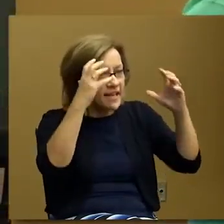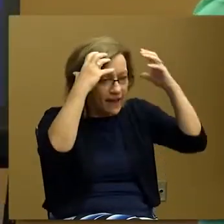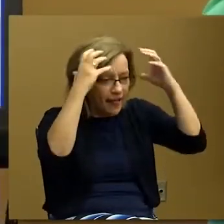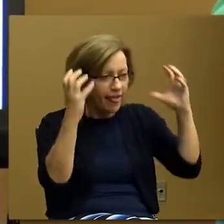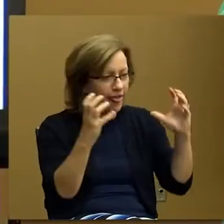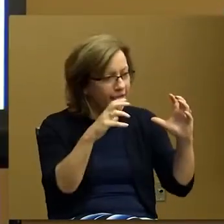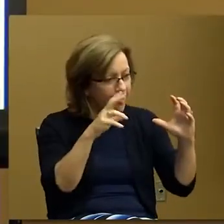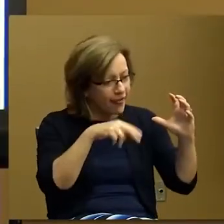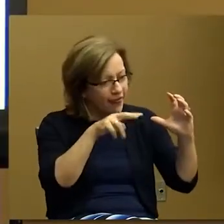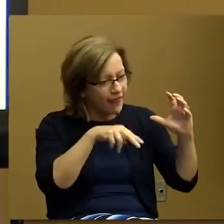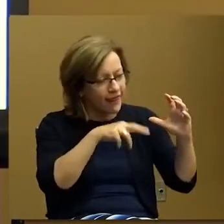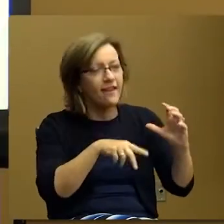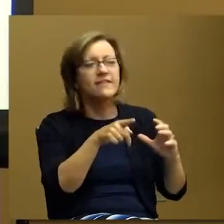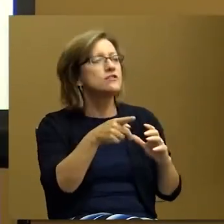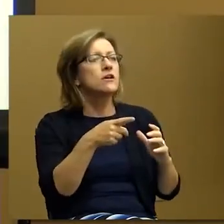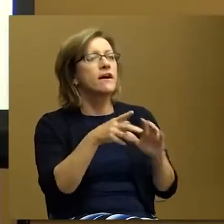videotape.